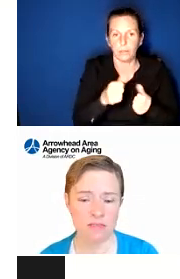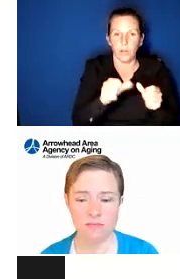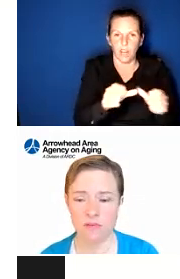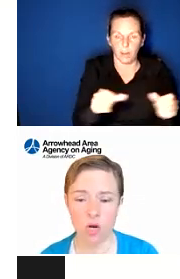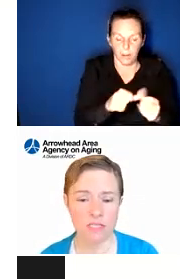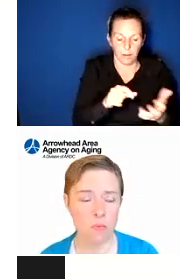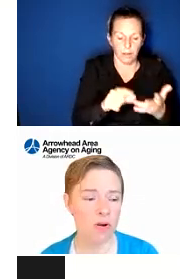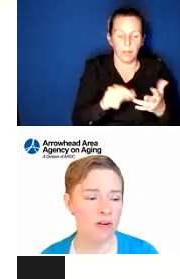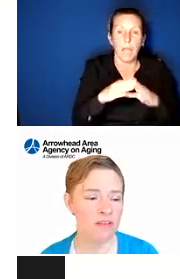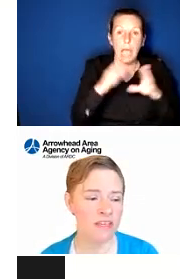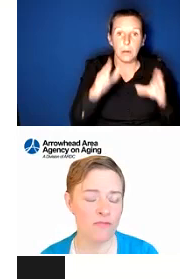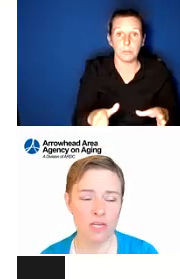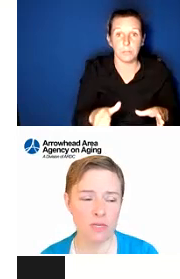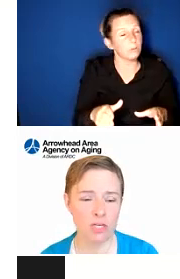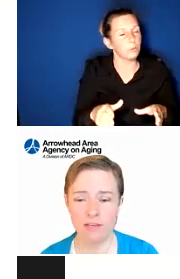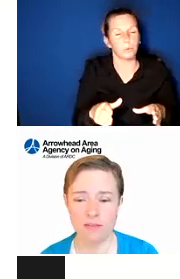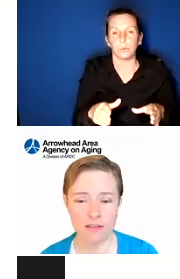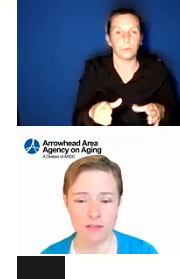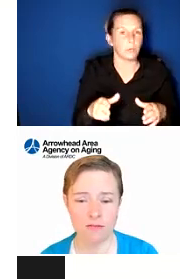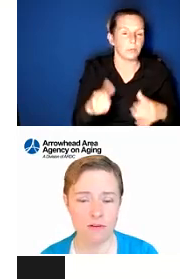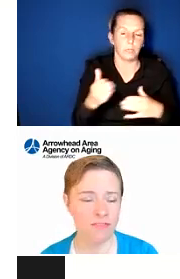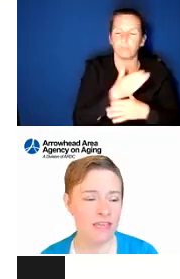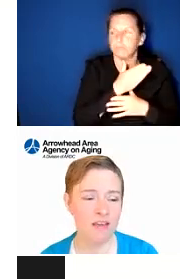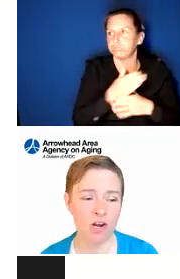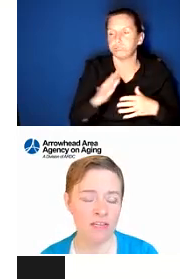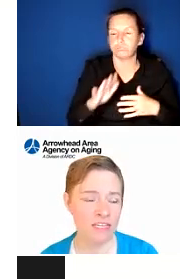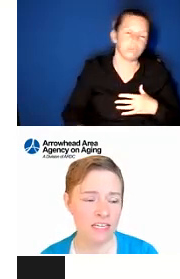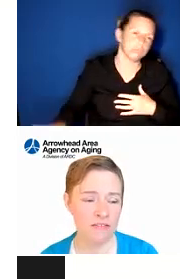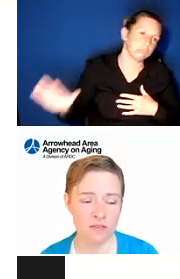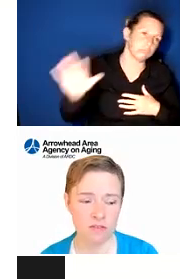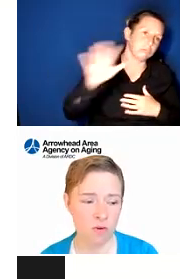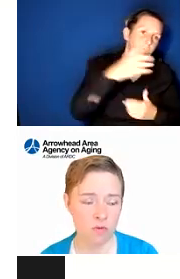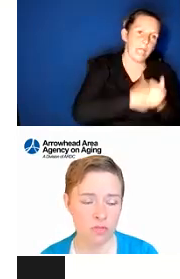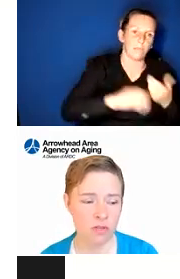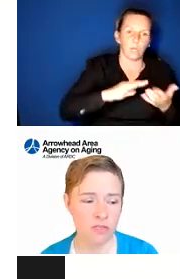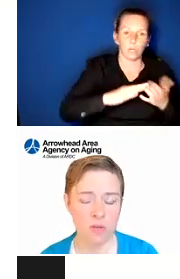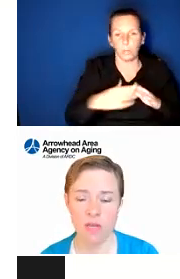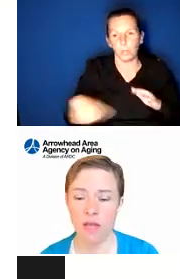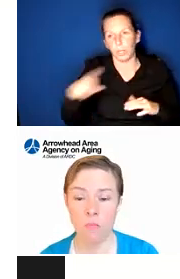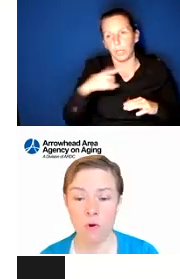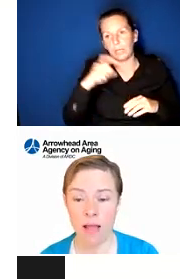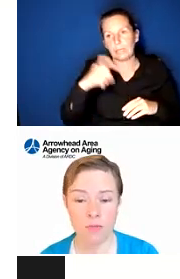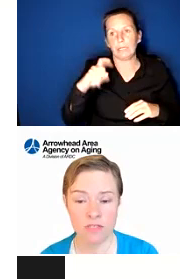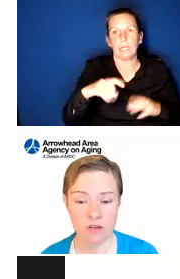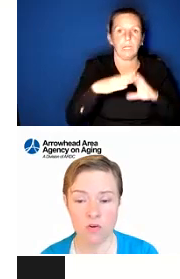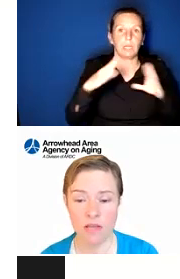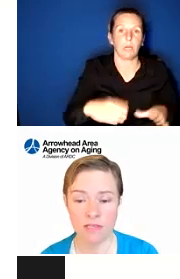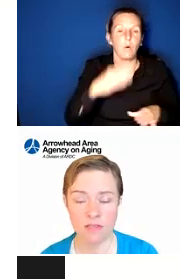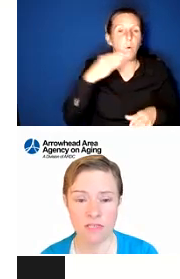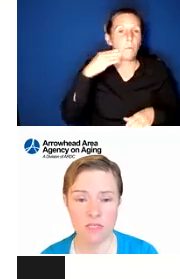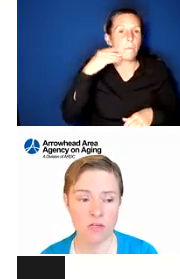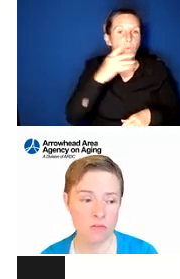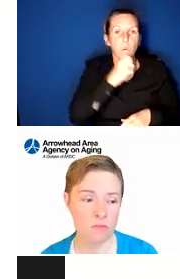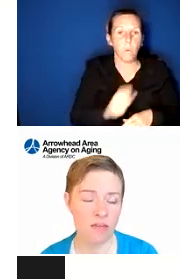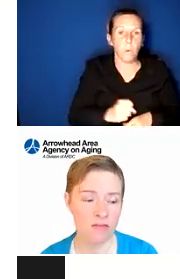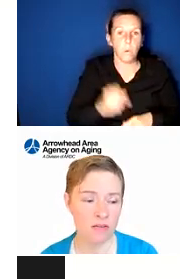That's across the board. Every community you talk to, they are in need of housing for older adults. More options across